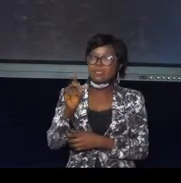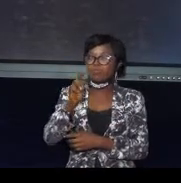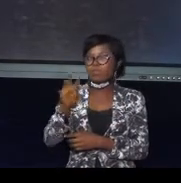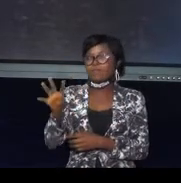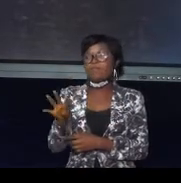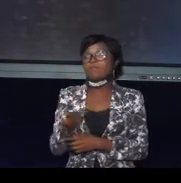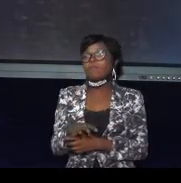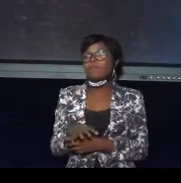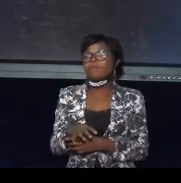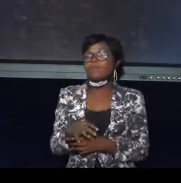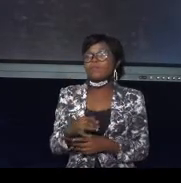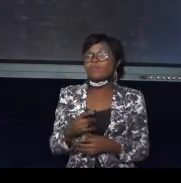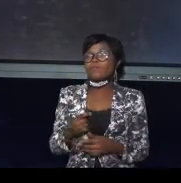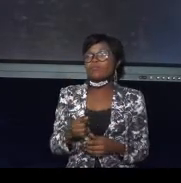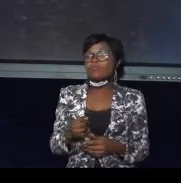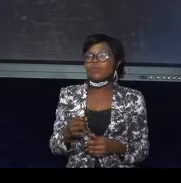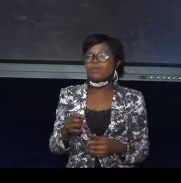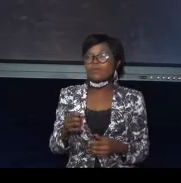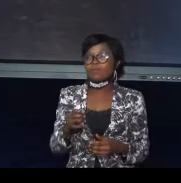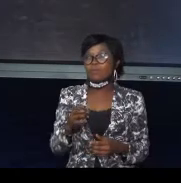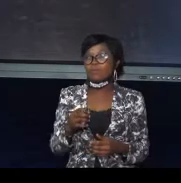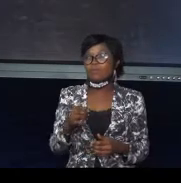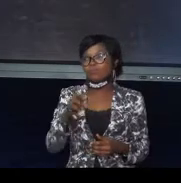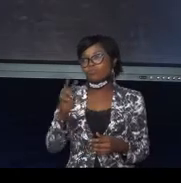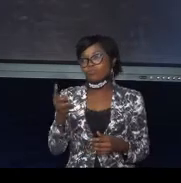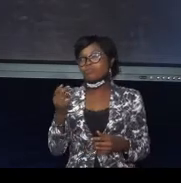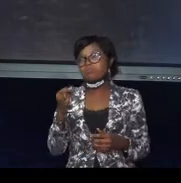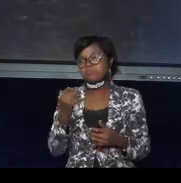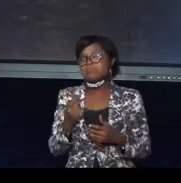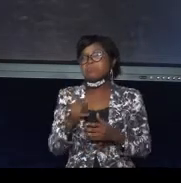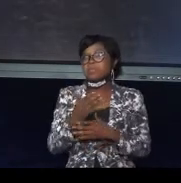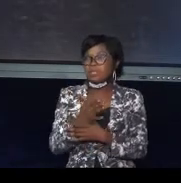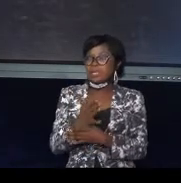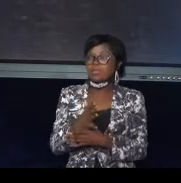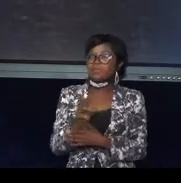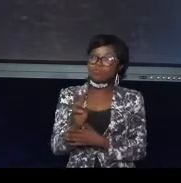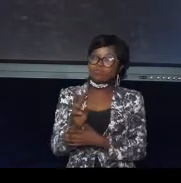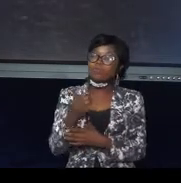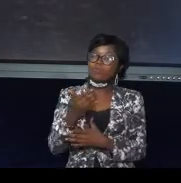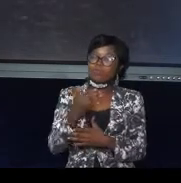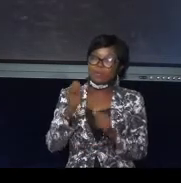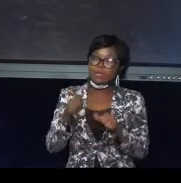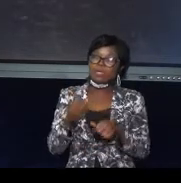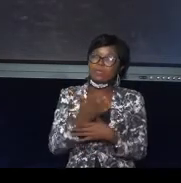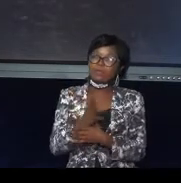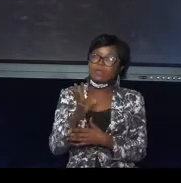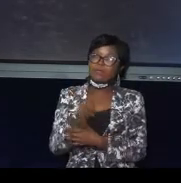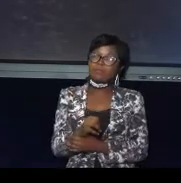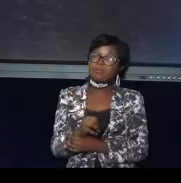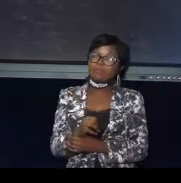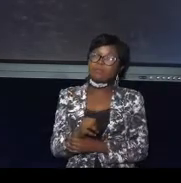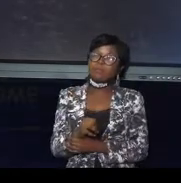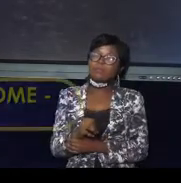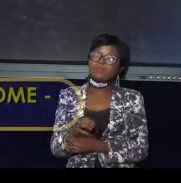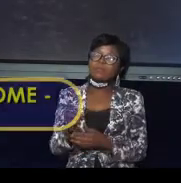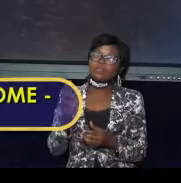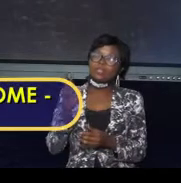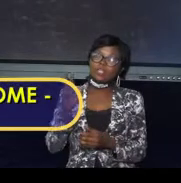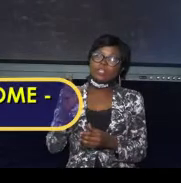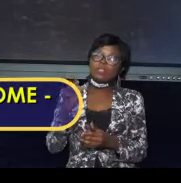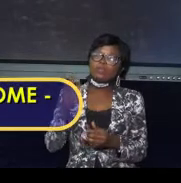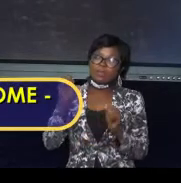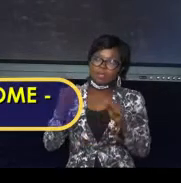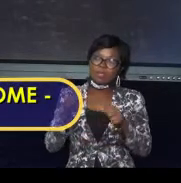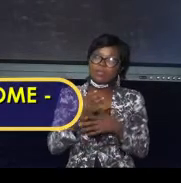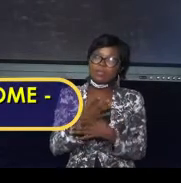so 2 goes in 18 9 times, 2 goes in 24 12 times, 2 goes in 30 15 times. It's like saying divide them into 2.